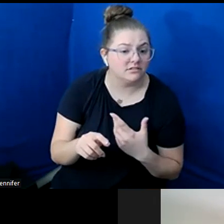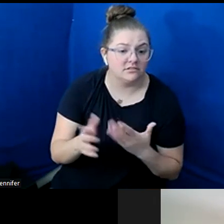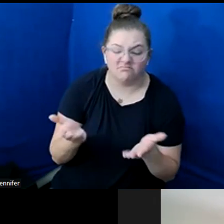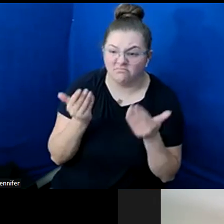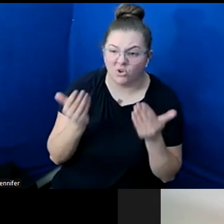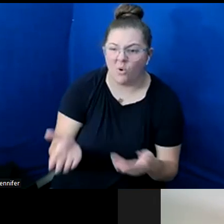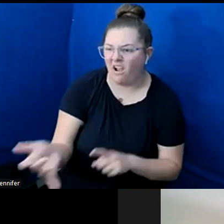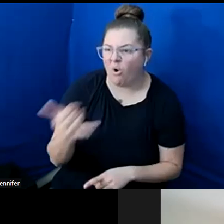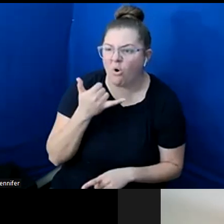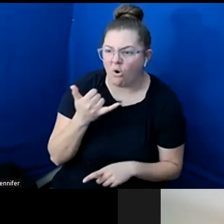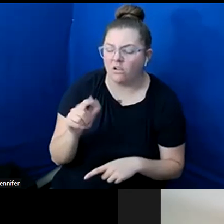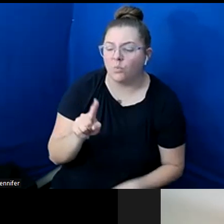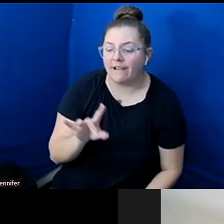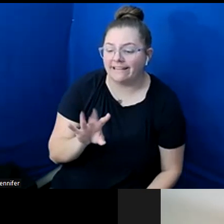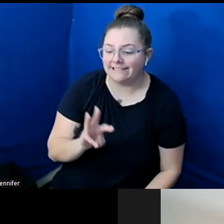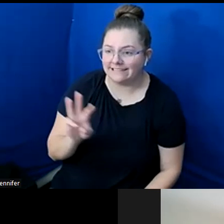give us a call at